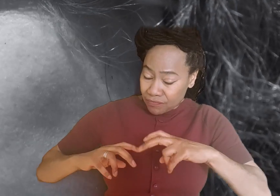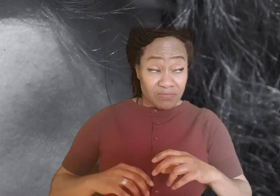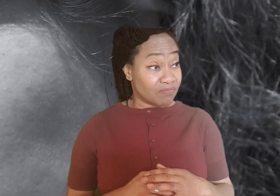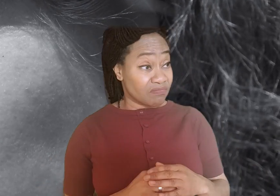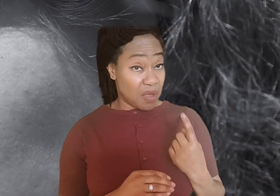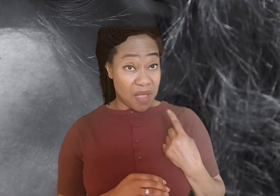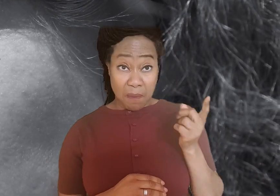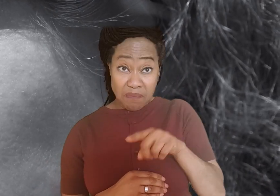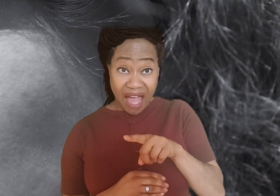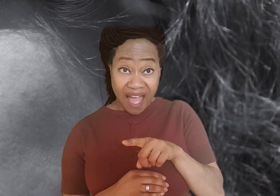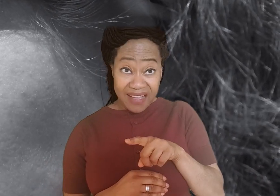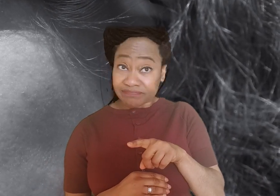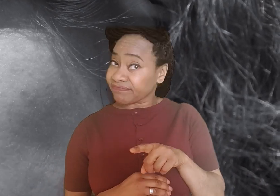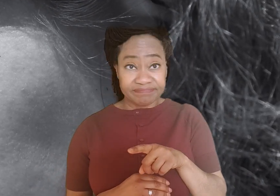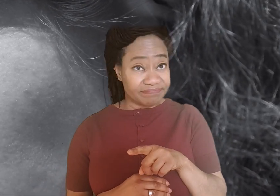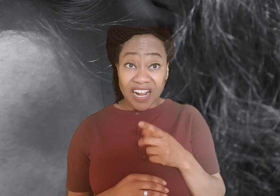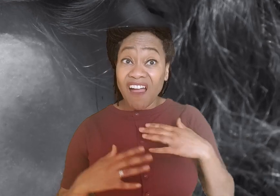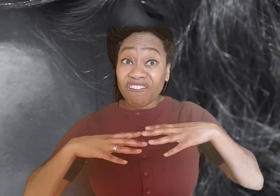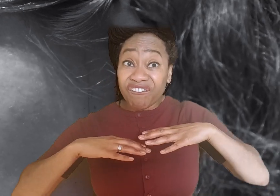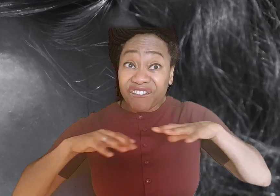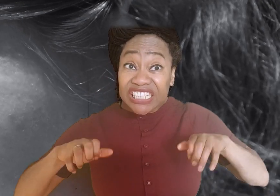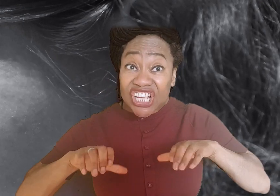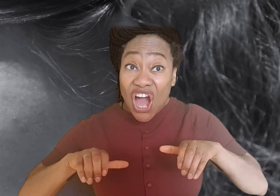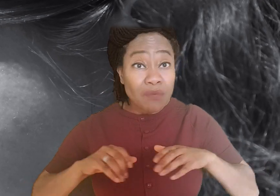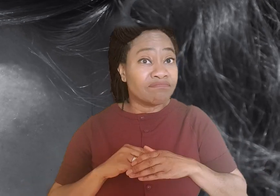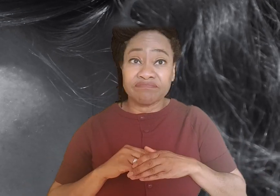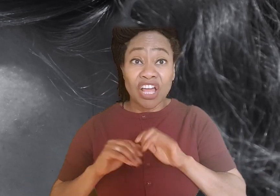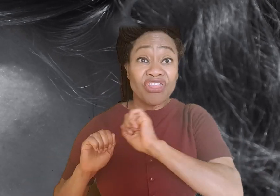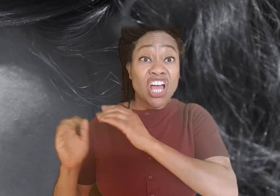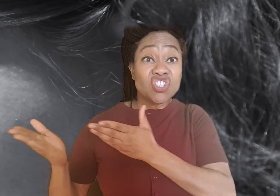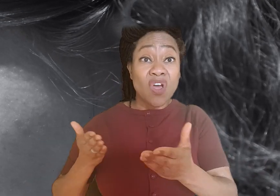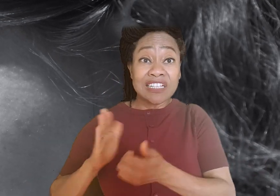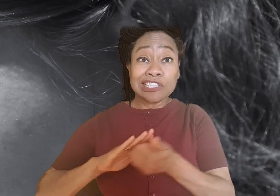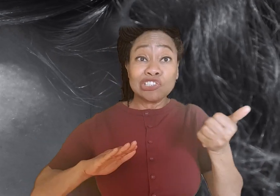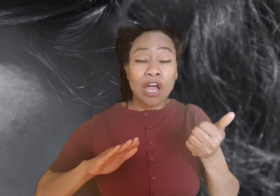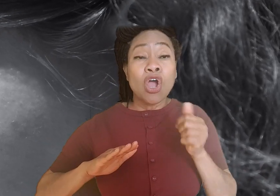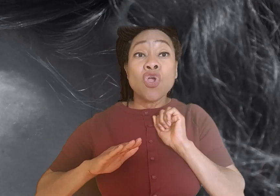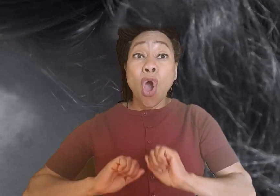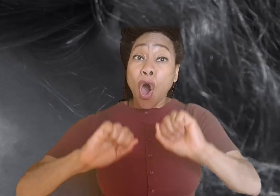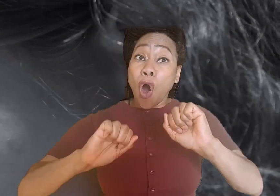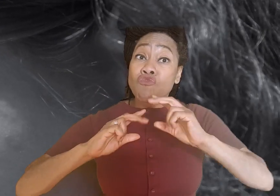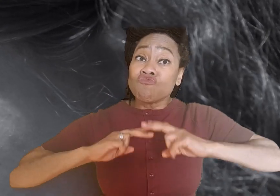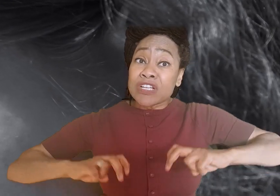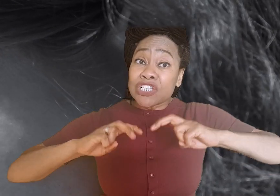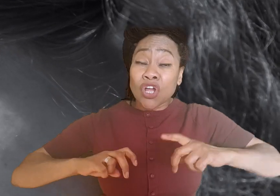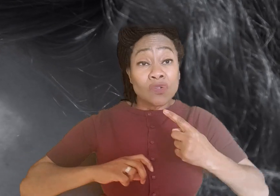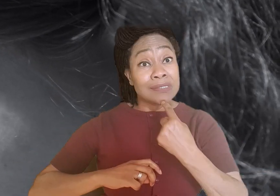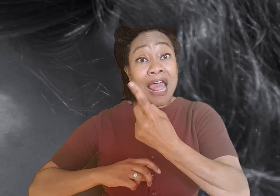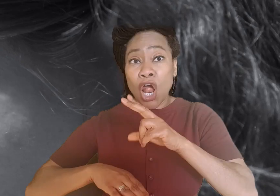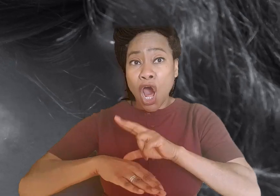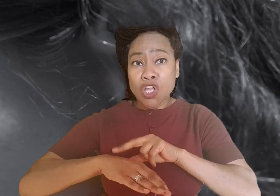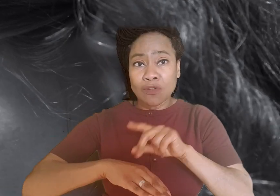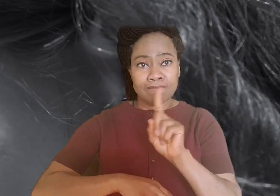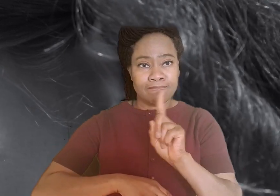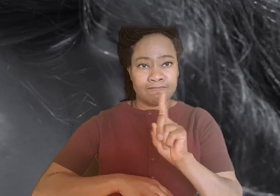see them, or the physios. I was discharged from service again. Do not mention your own research. It very rarely goes down well,